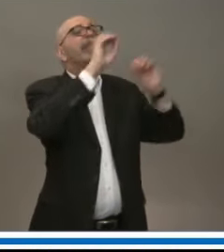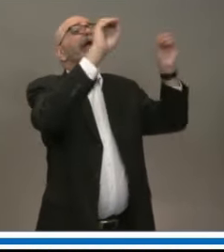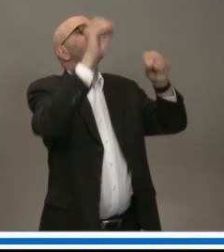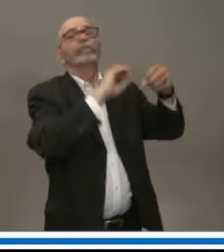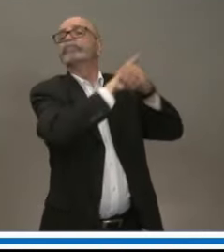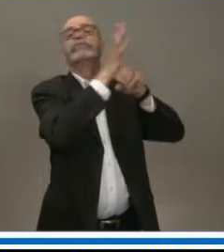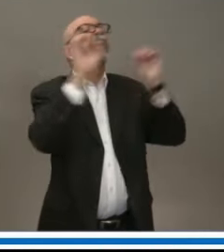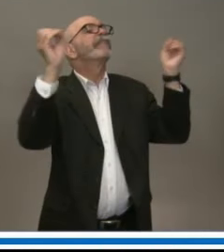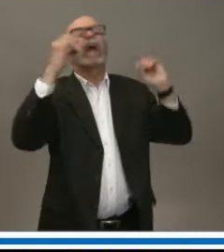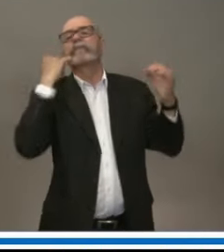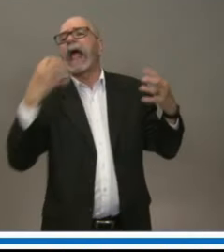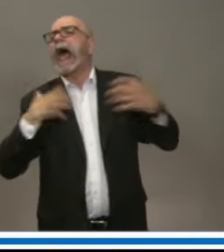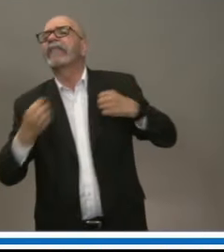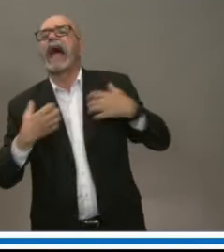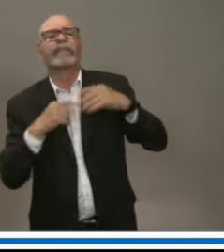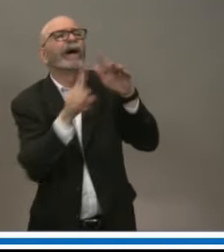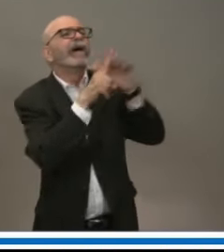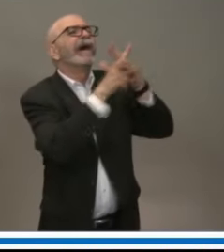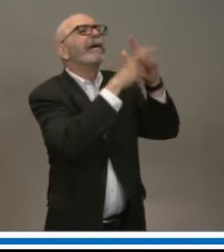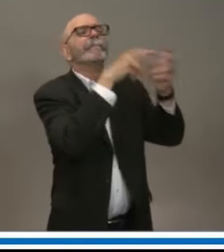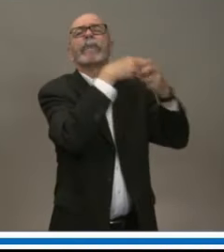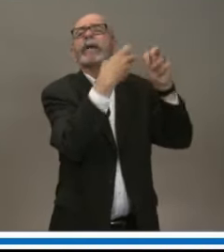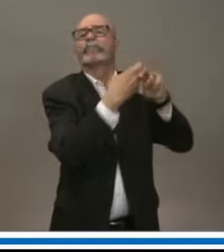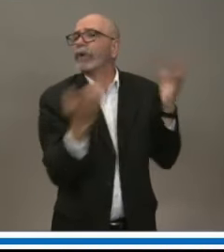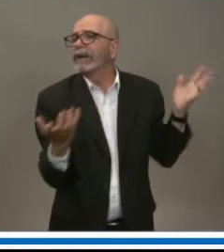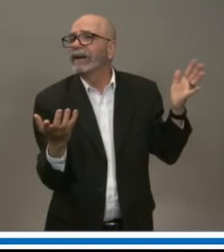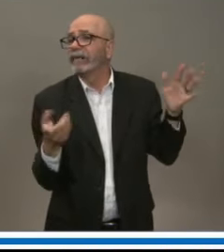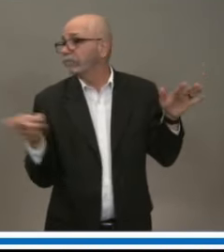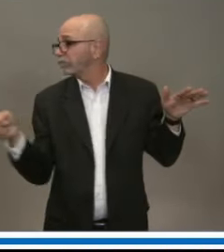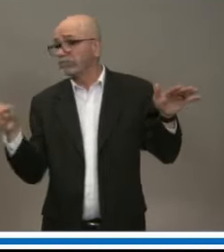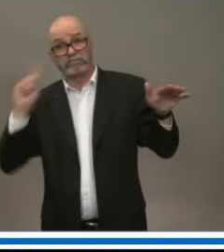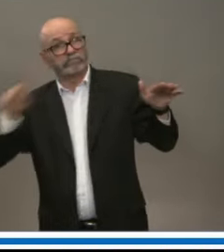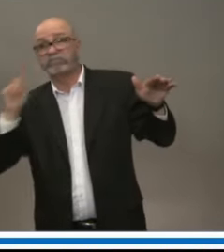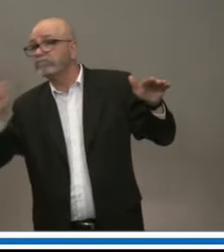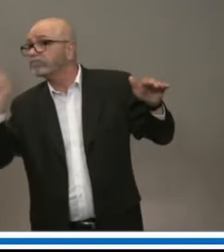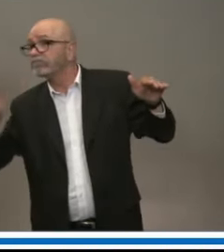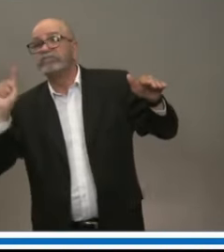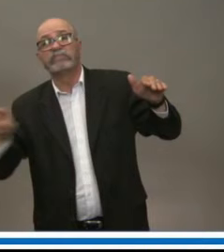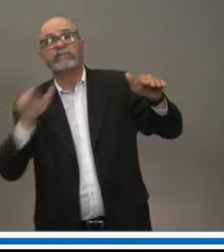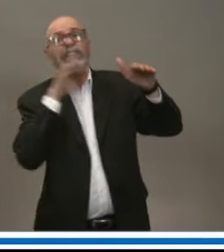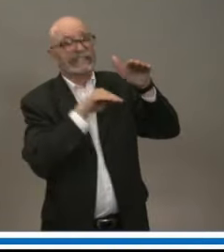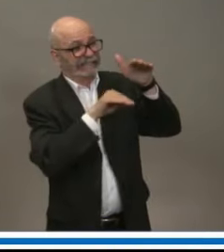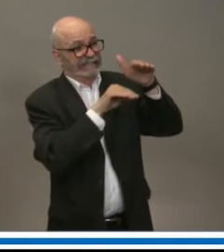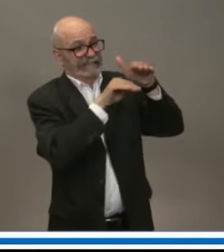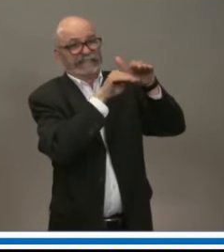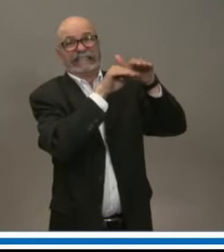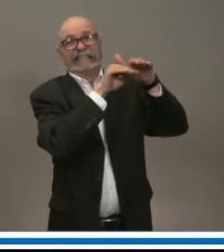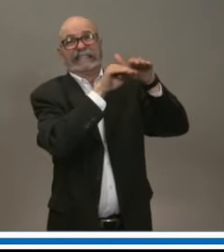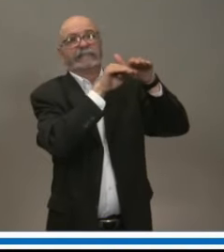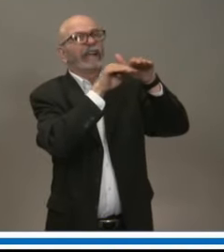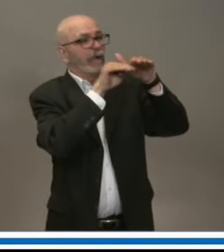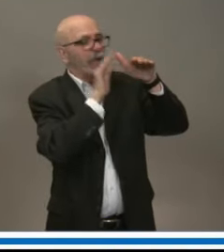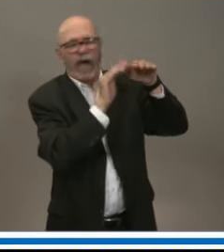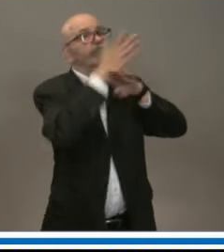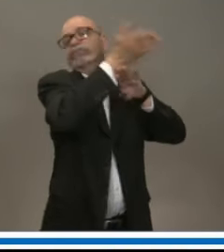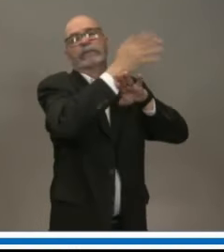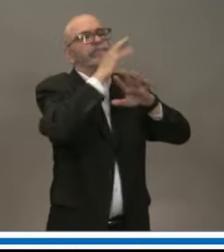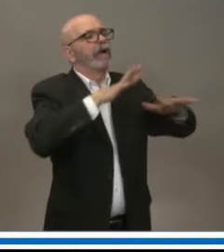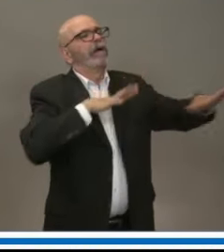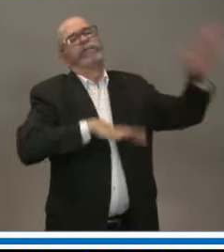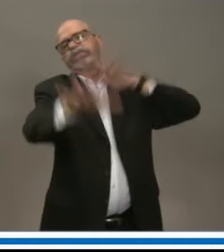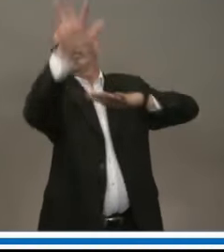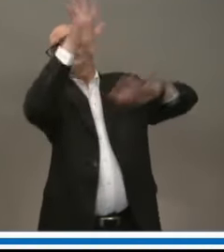The poor compliance would absolutely create significant stresses on our healthcare system, would require potentially